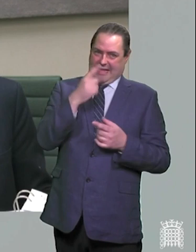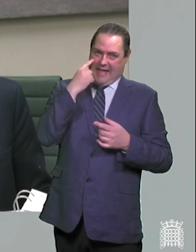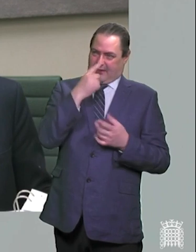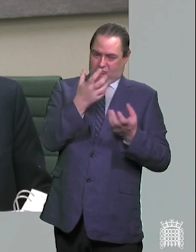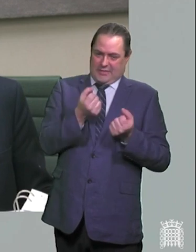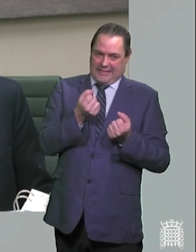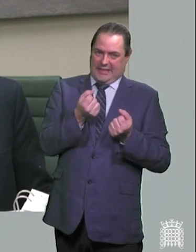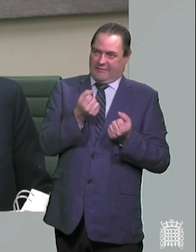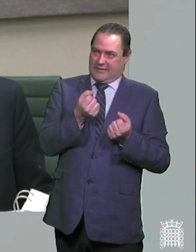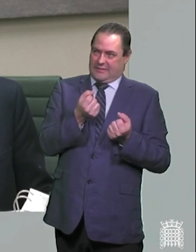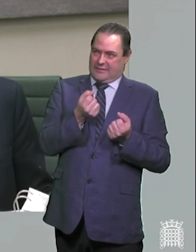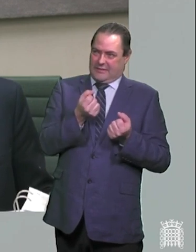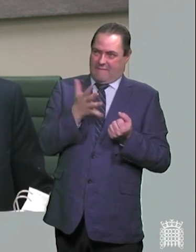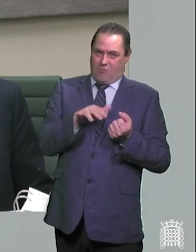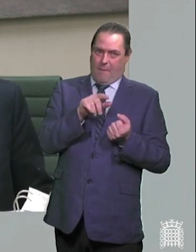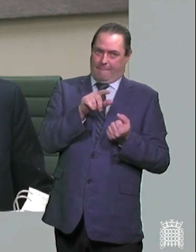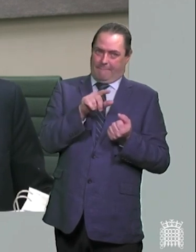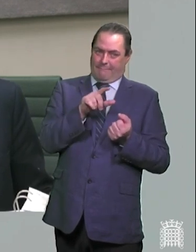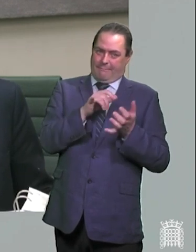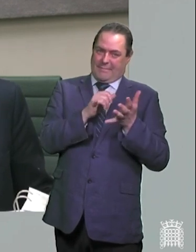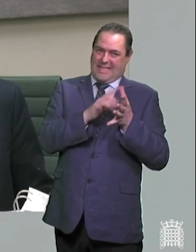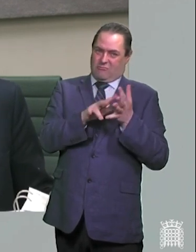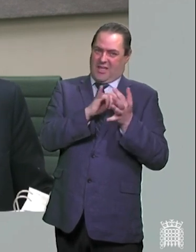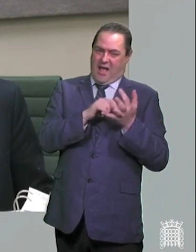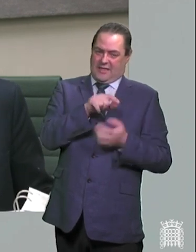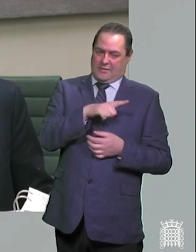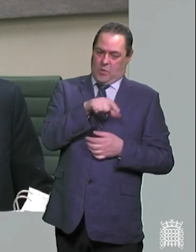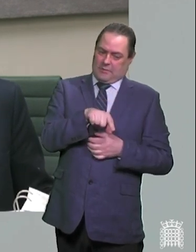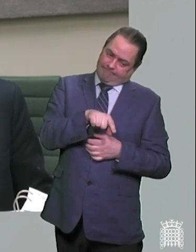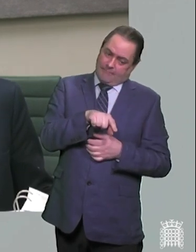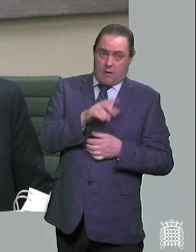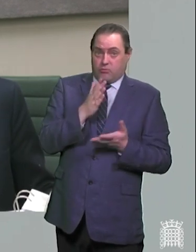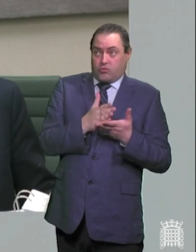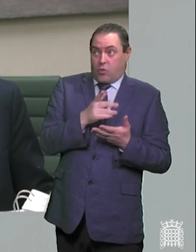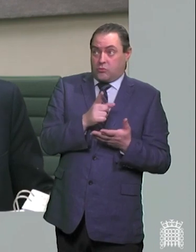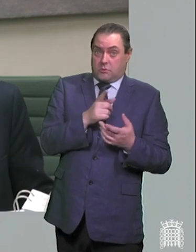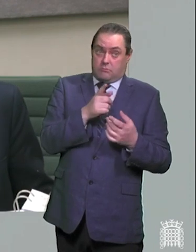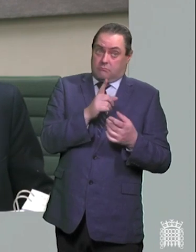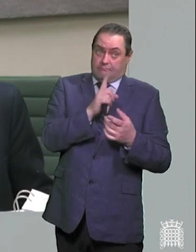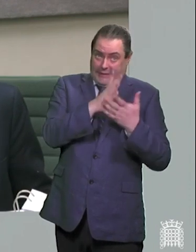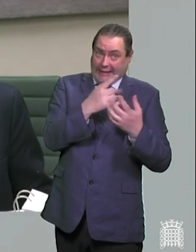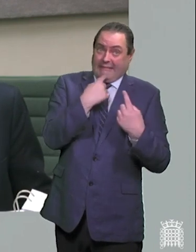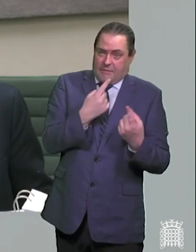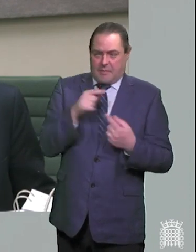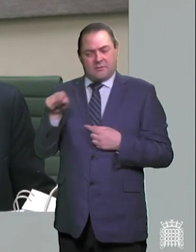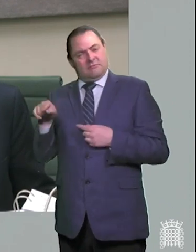we've received from Sarah Dines, albeit I'm sure she gave that evidence in good faith.